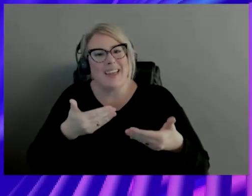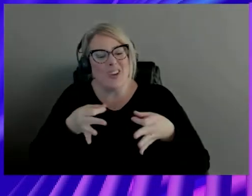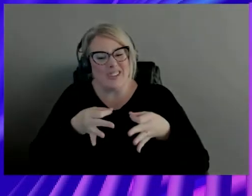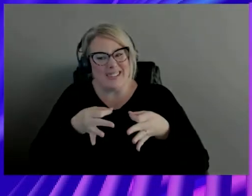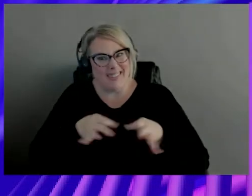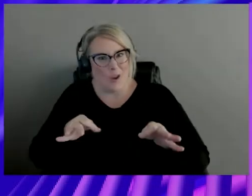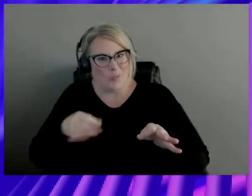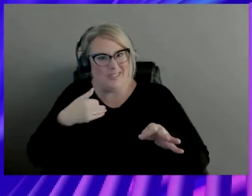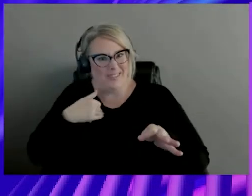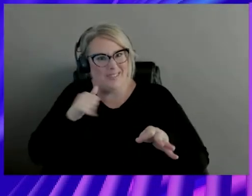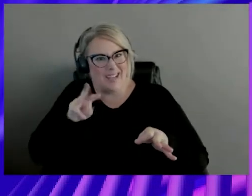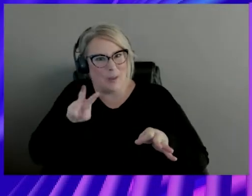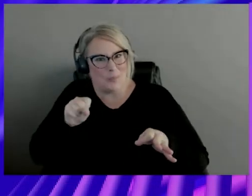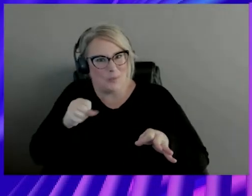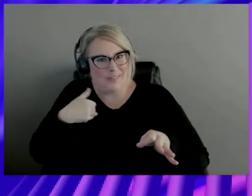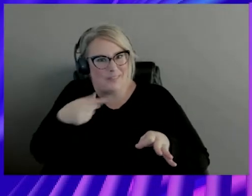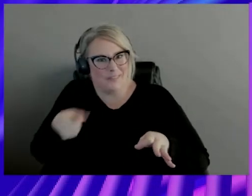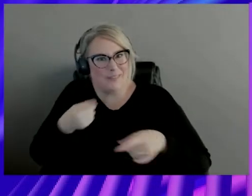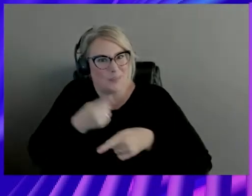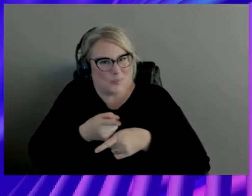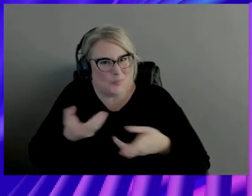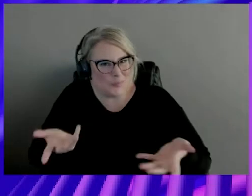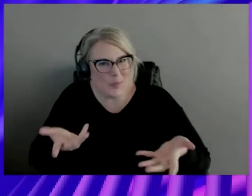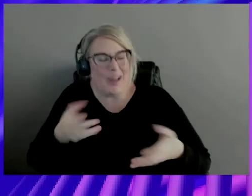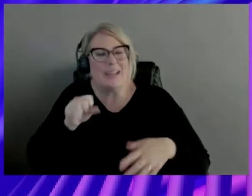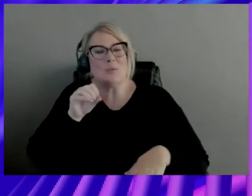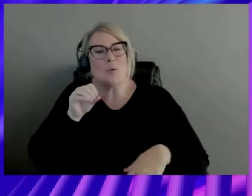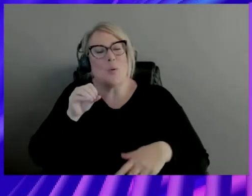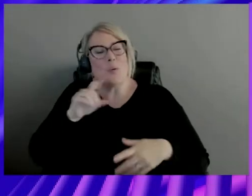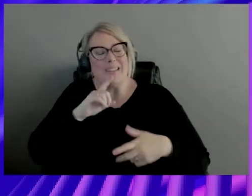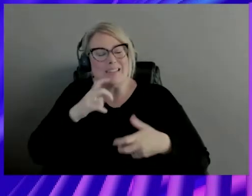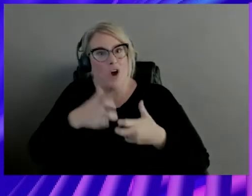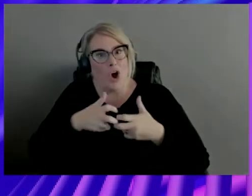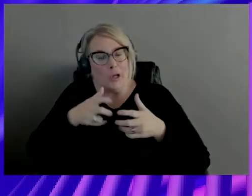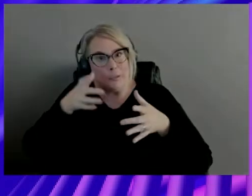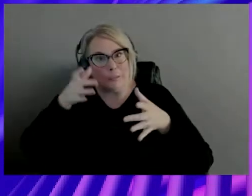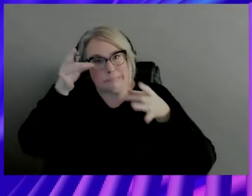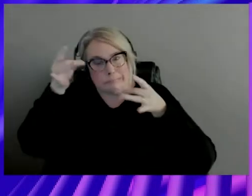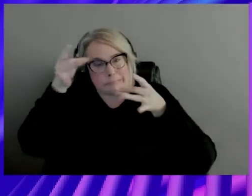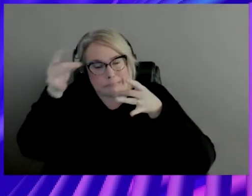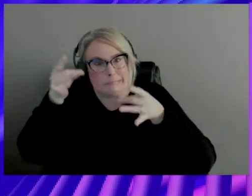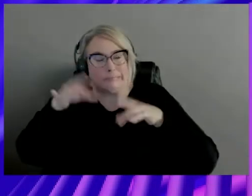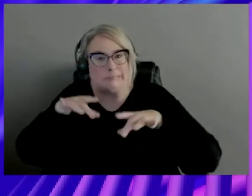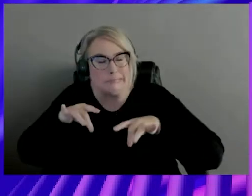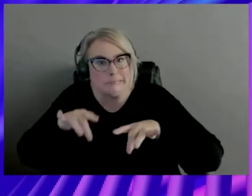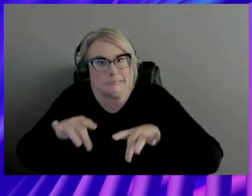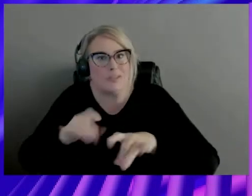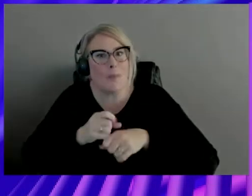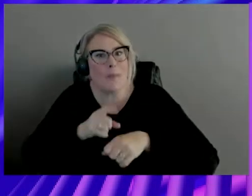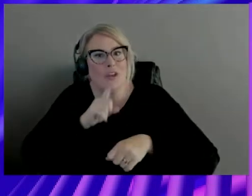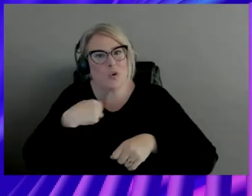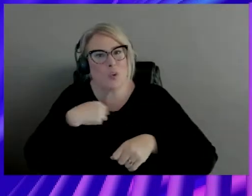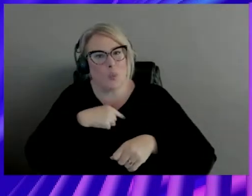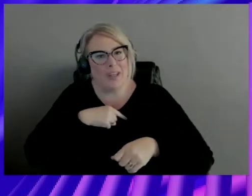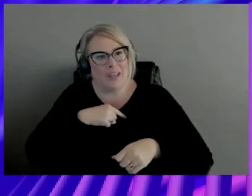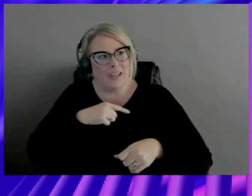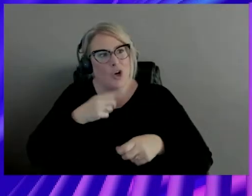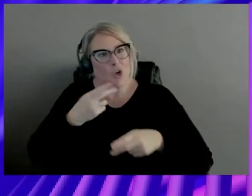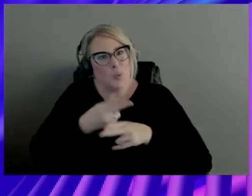as you get to it, right? So that's a hard thing to get to. So let's make sure we're speaking in the language that we're talking